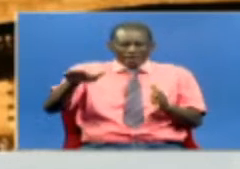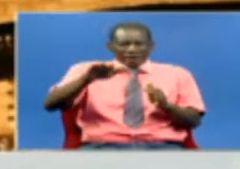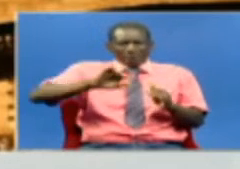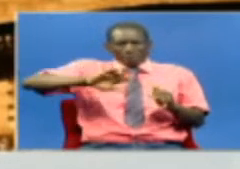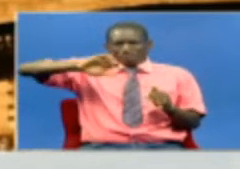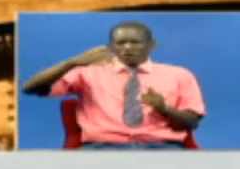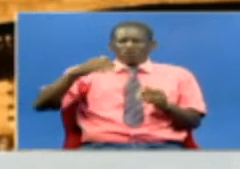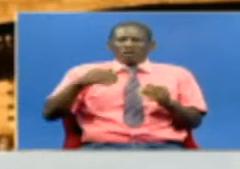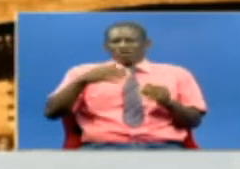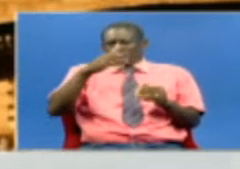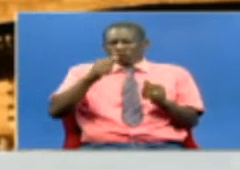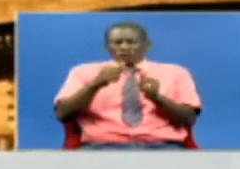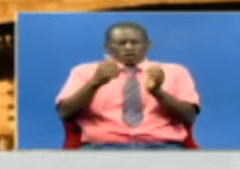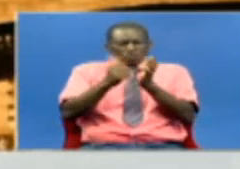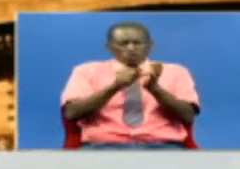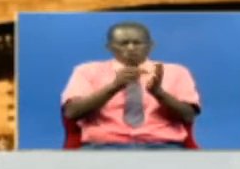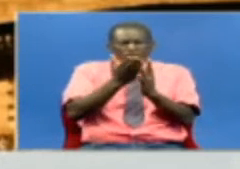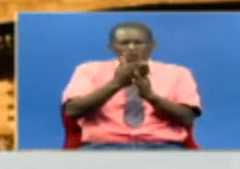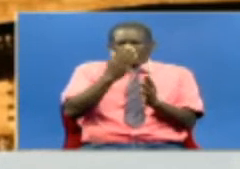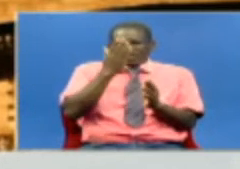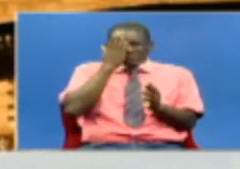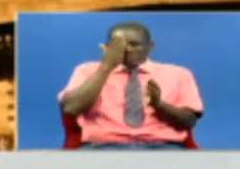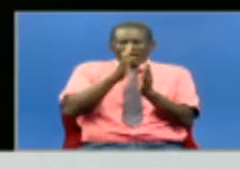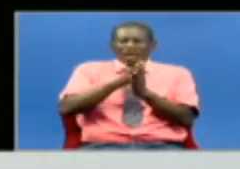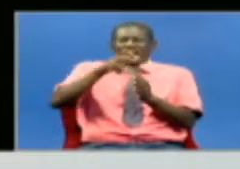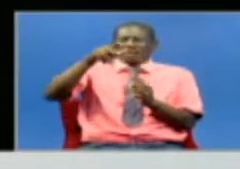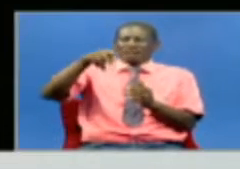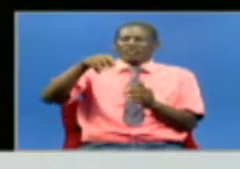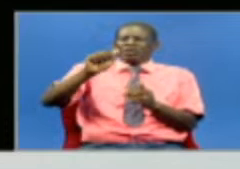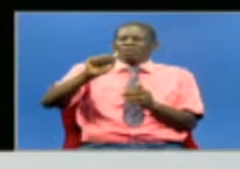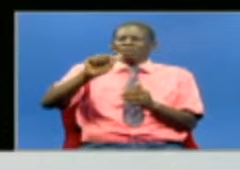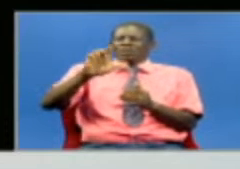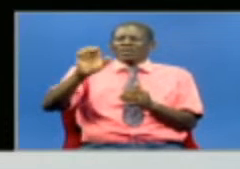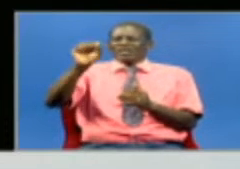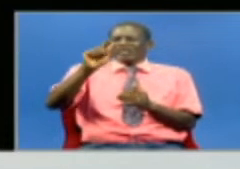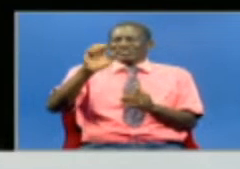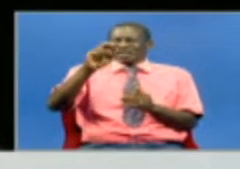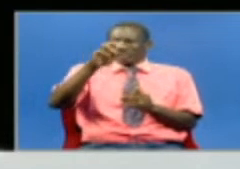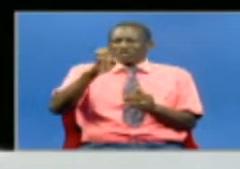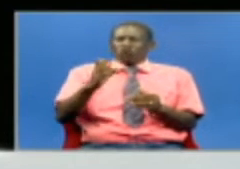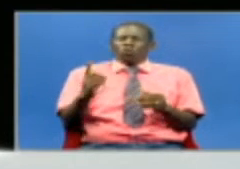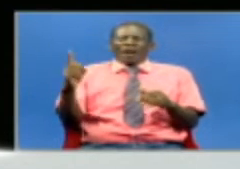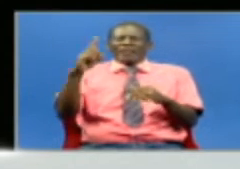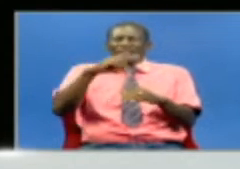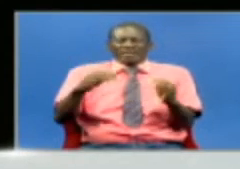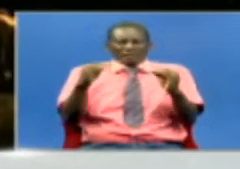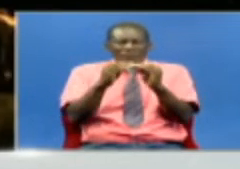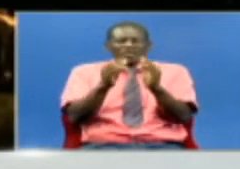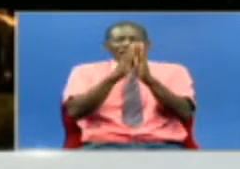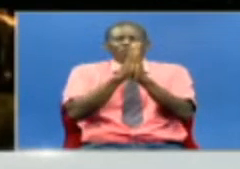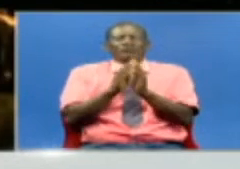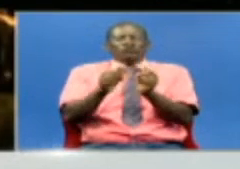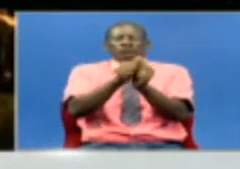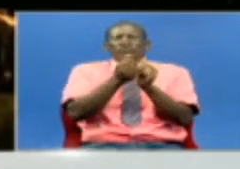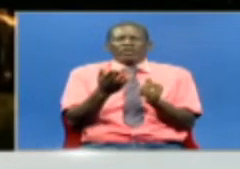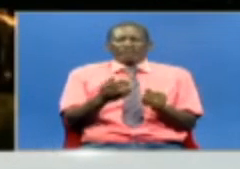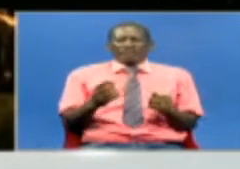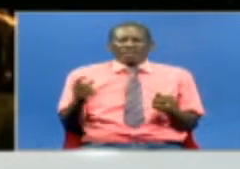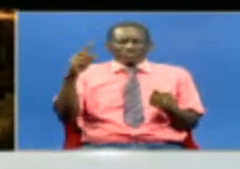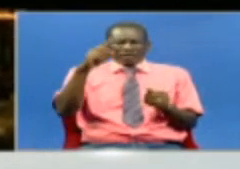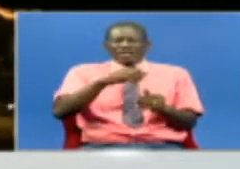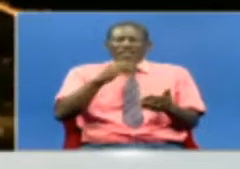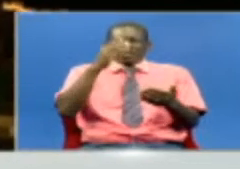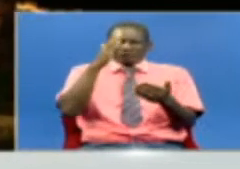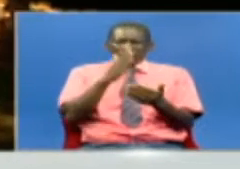unrest that is there between the Israeli and the Palestinians, there is a day they meet and pray together. The day, it is